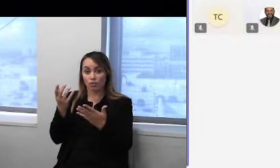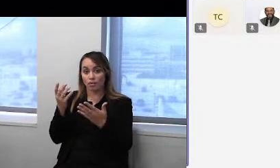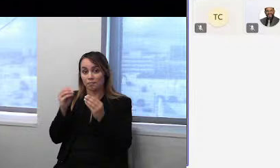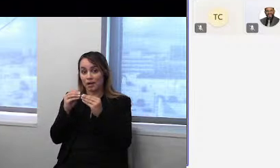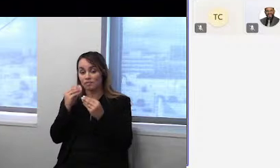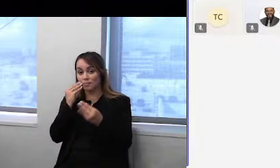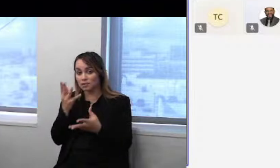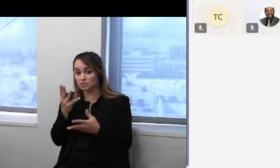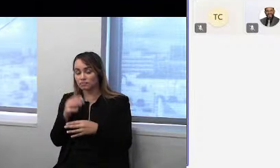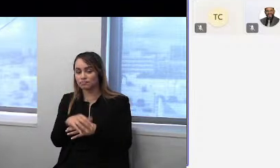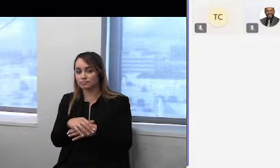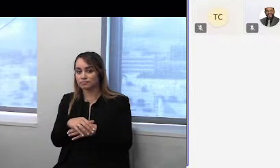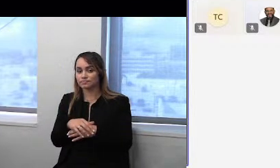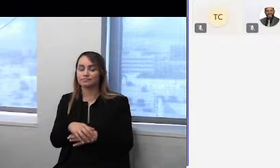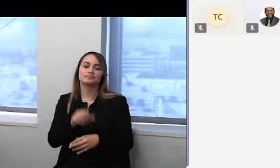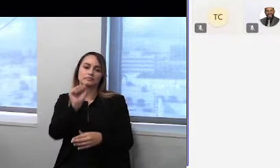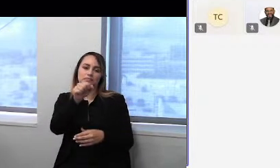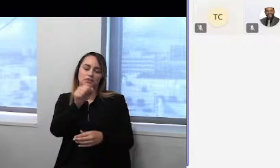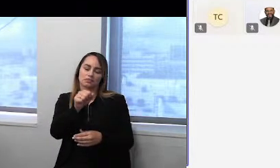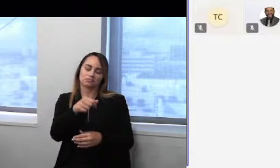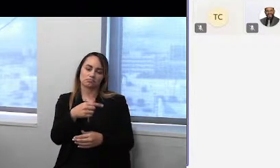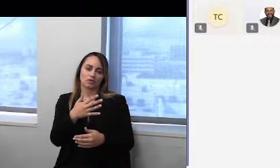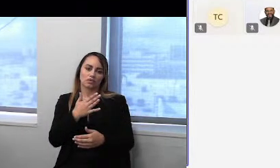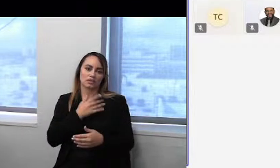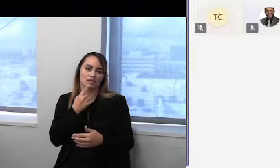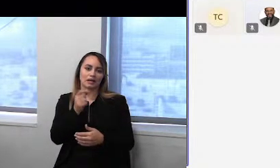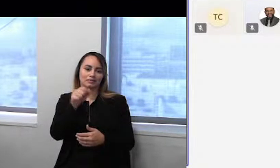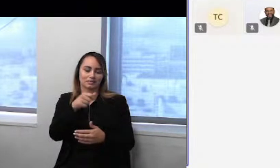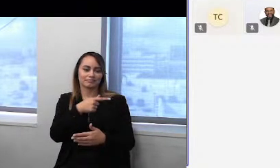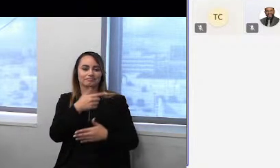It is in the development project, so yes, it will have to. What the hell?